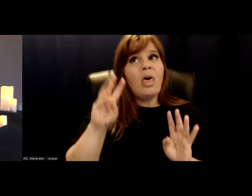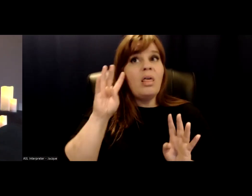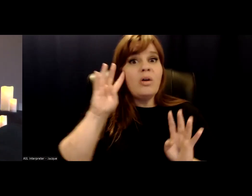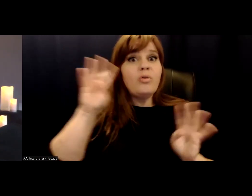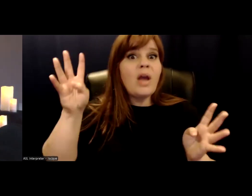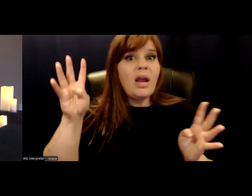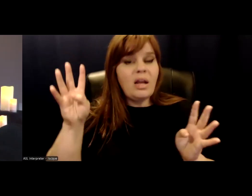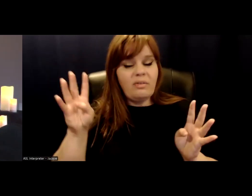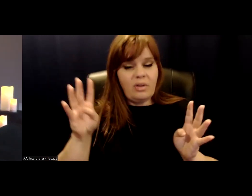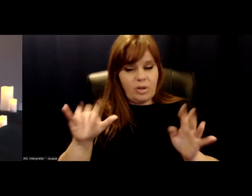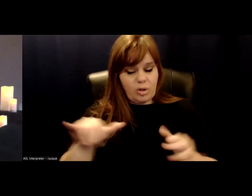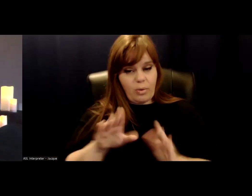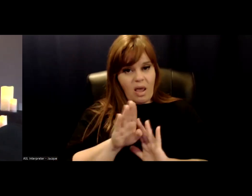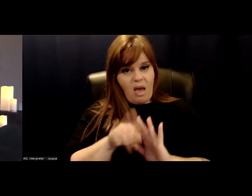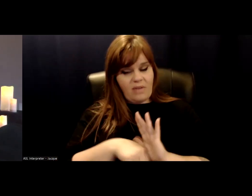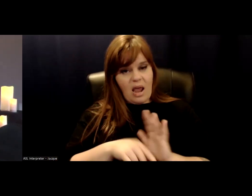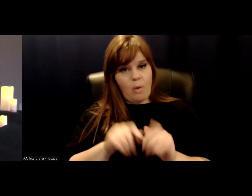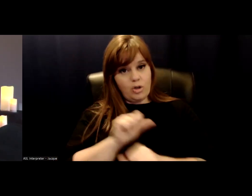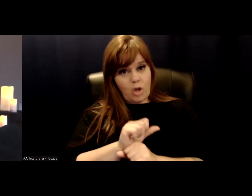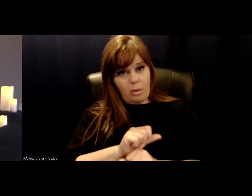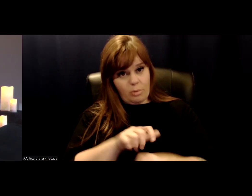a half-hour job took me a whole week.